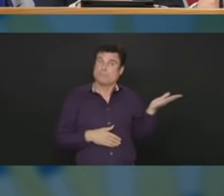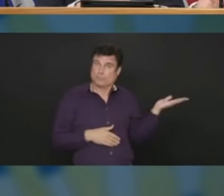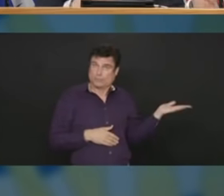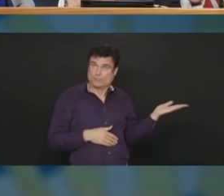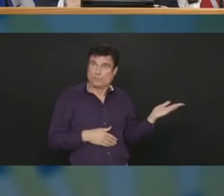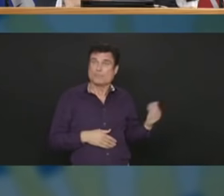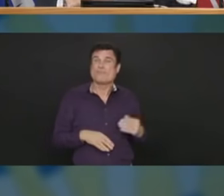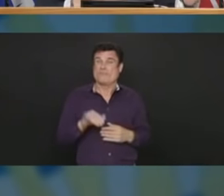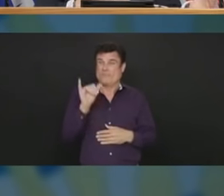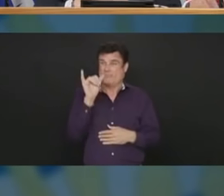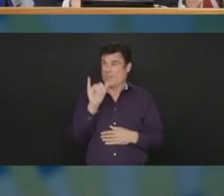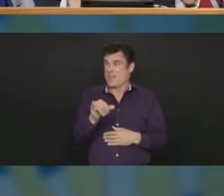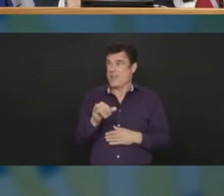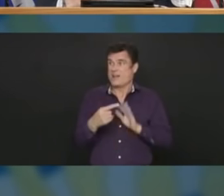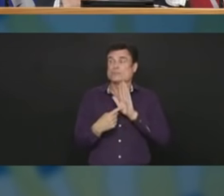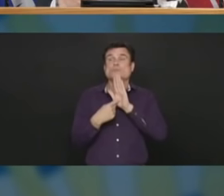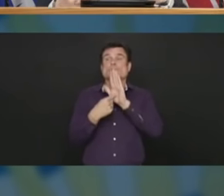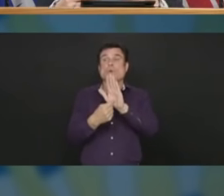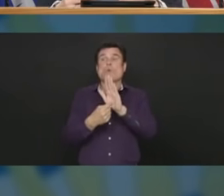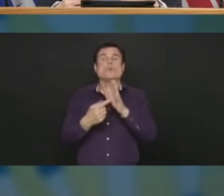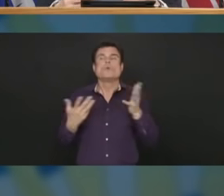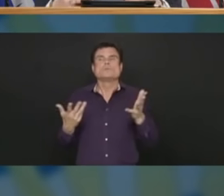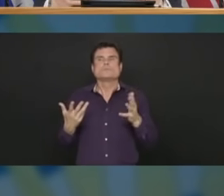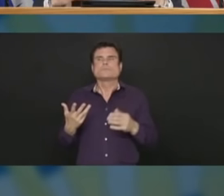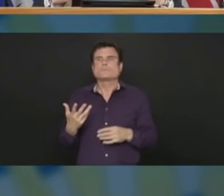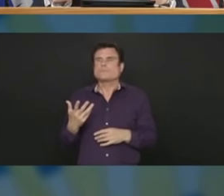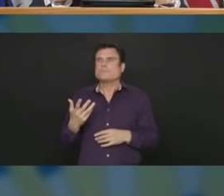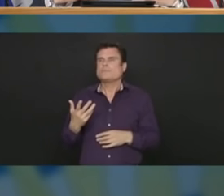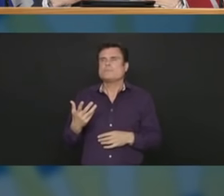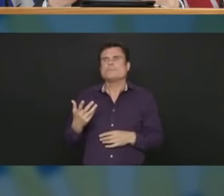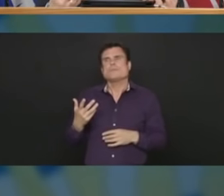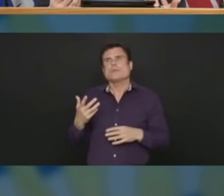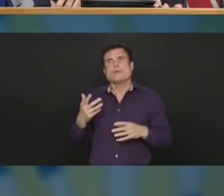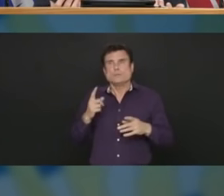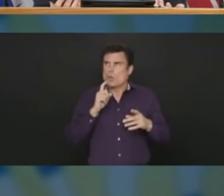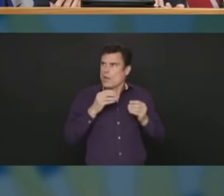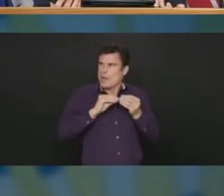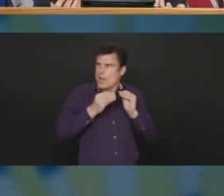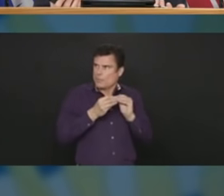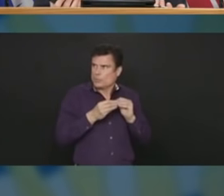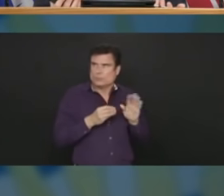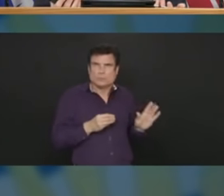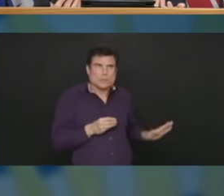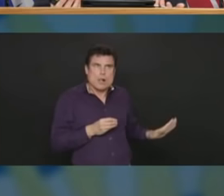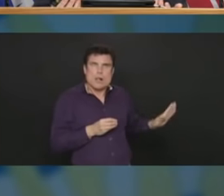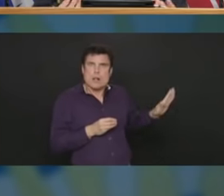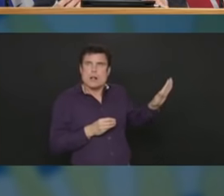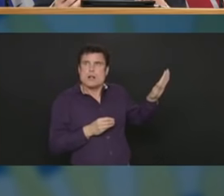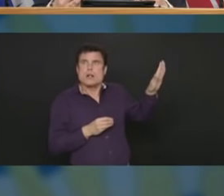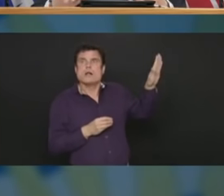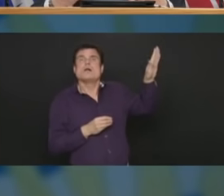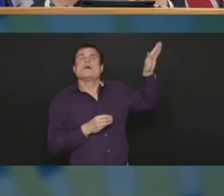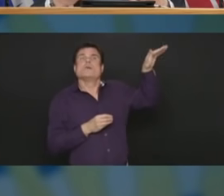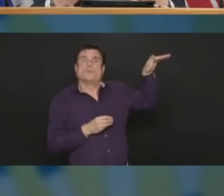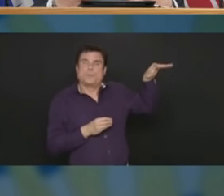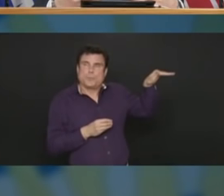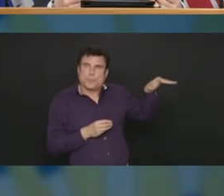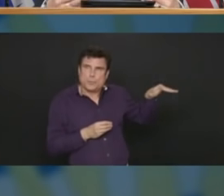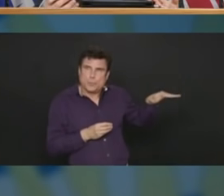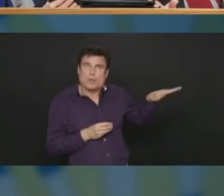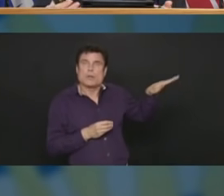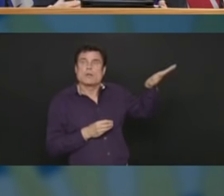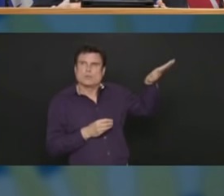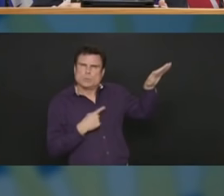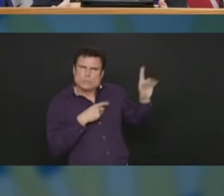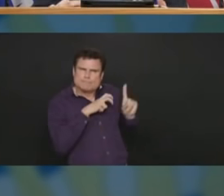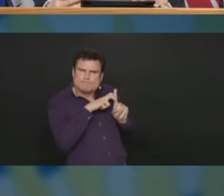our pandemic, and we've been tracking our cases, both in the cases in the community, as well as